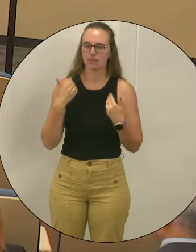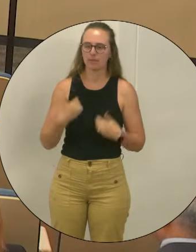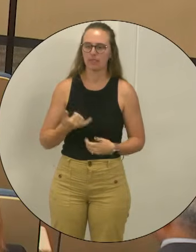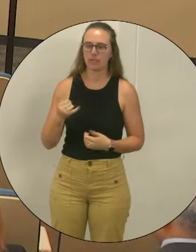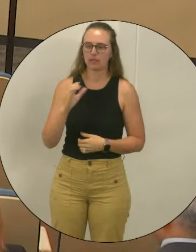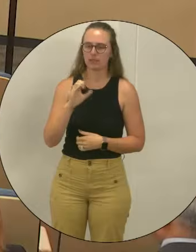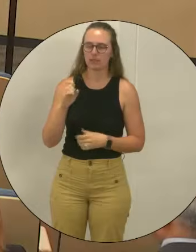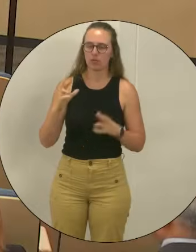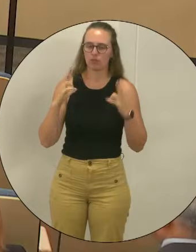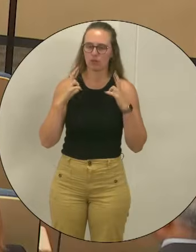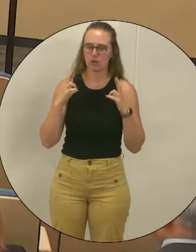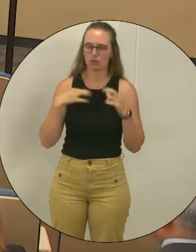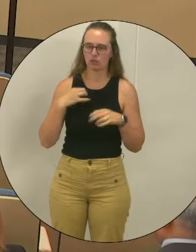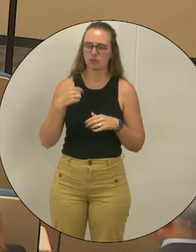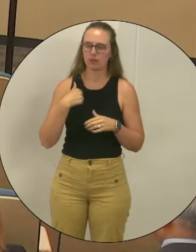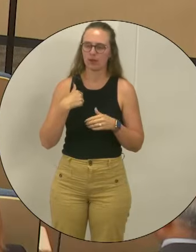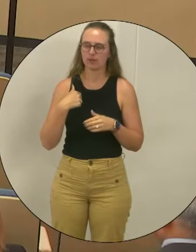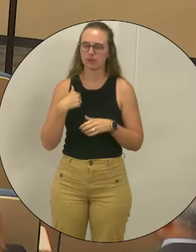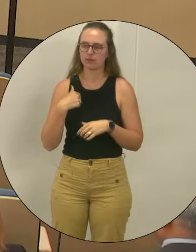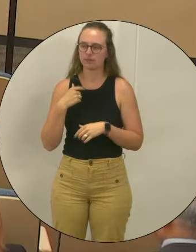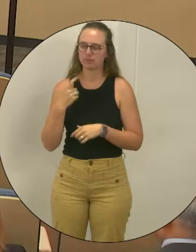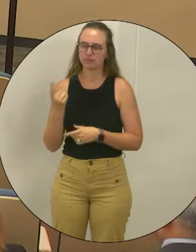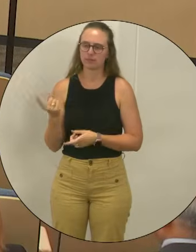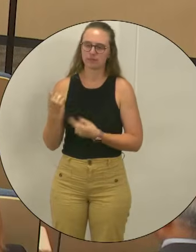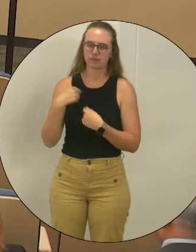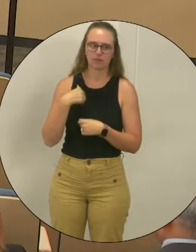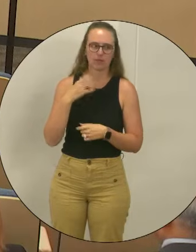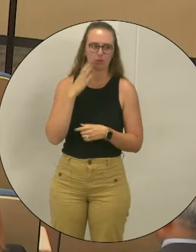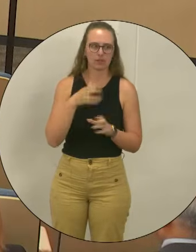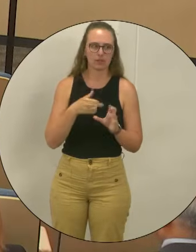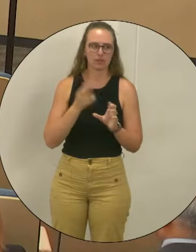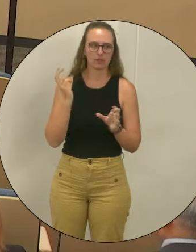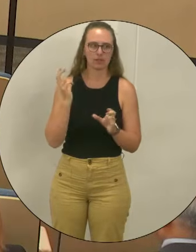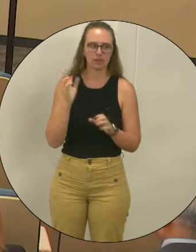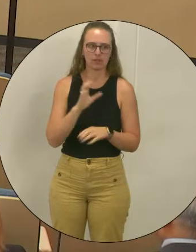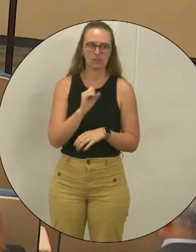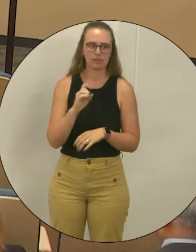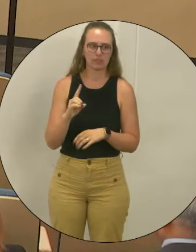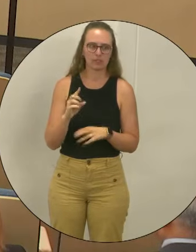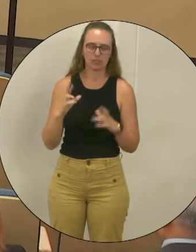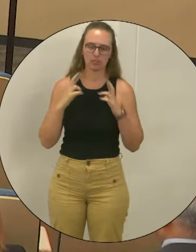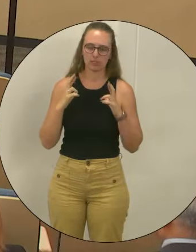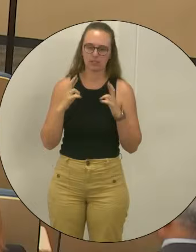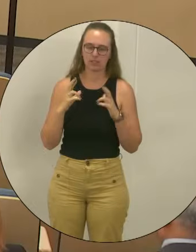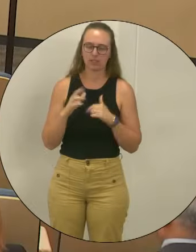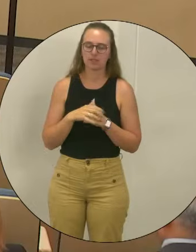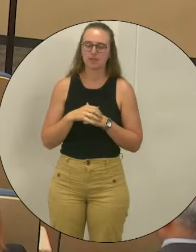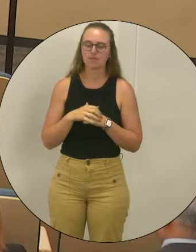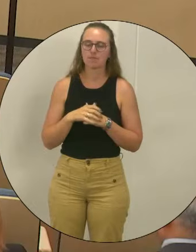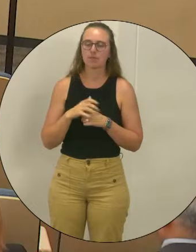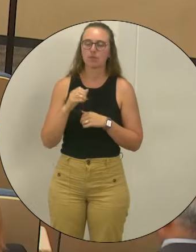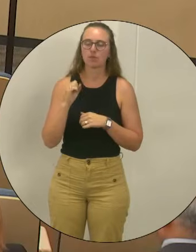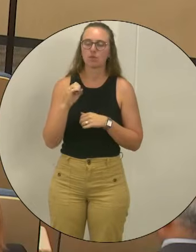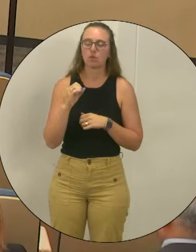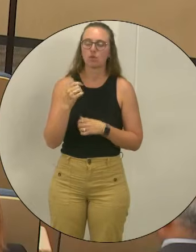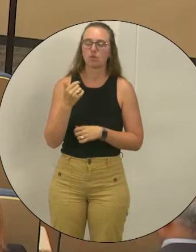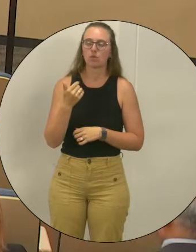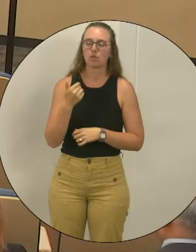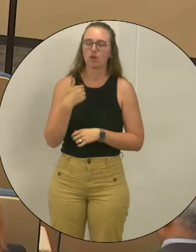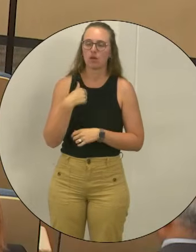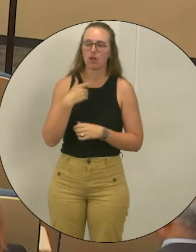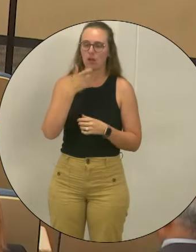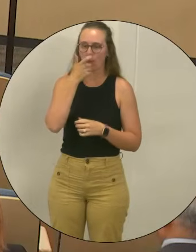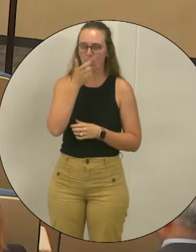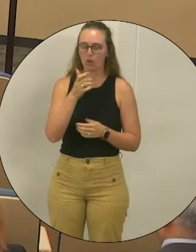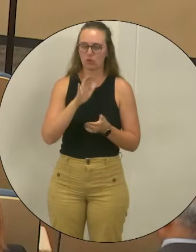retired. So when I come to school board, I'll be introducing myself as Tanya Atterbury, CCSD retired. All right, so I did watch